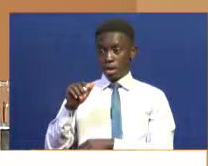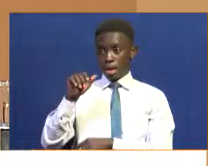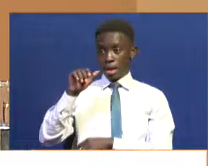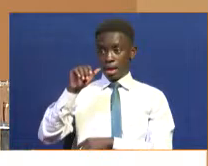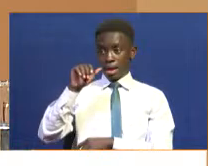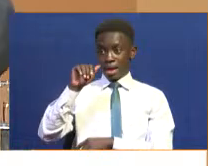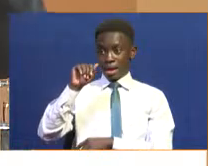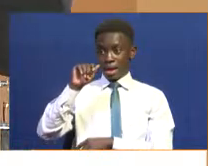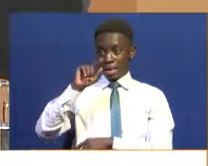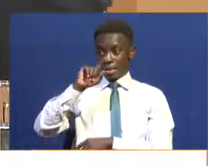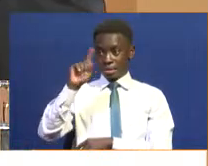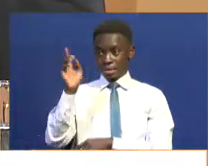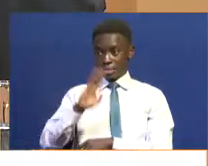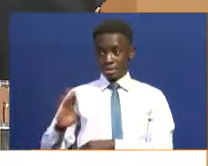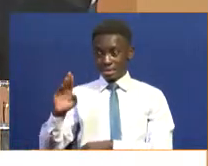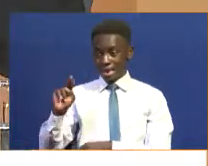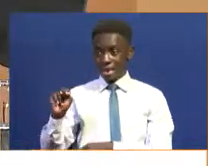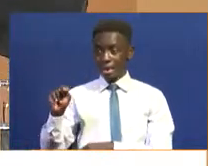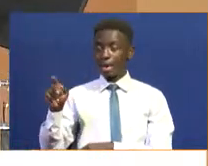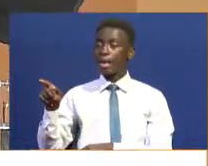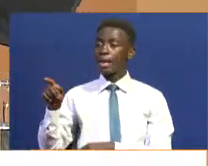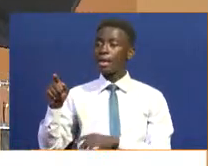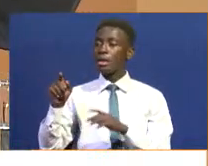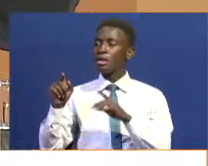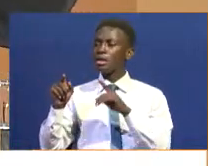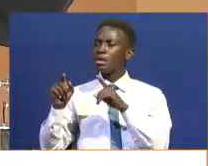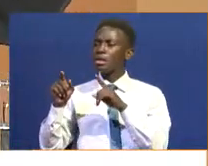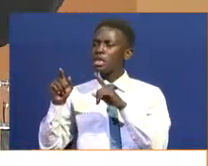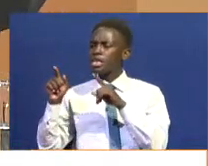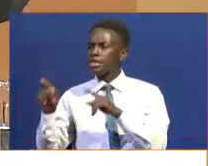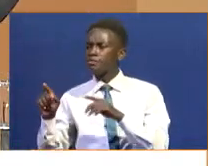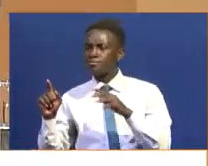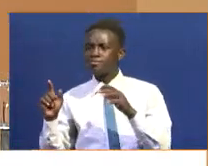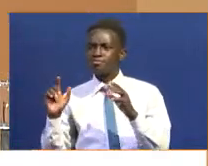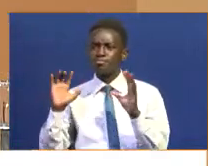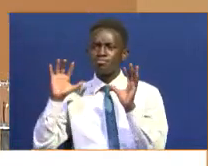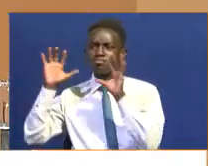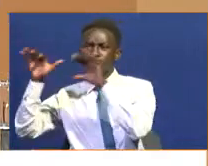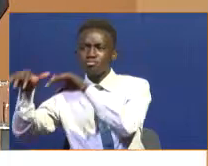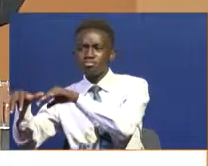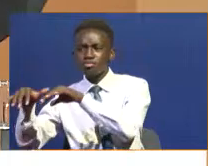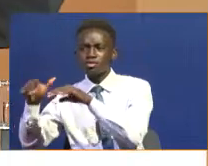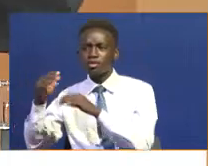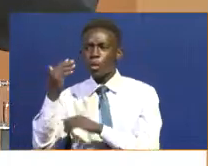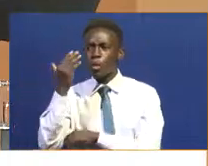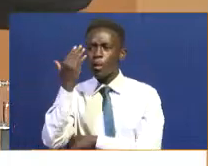the positioning of Azerbaijan, between it is just at the tip